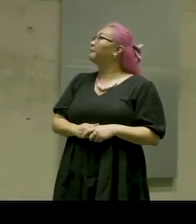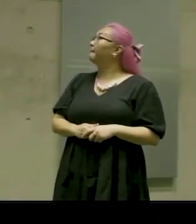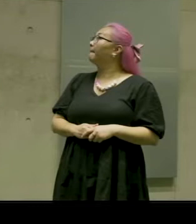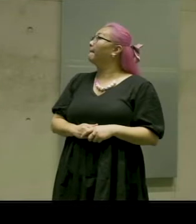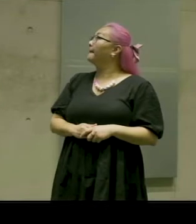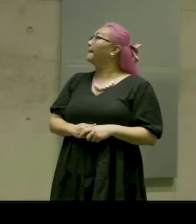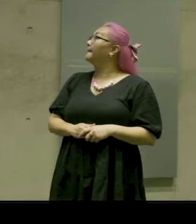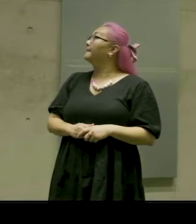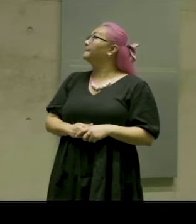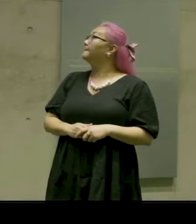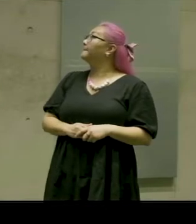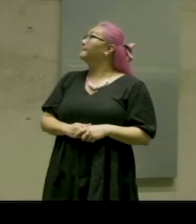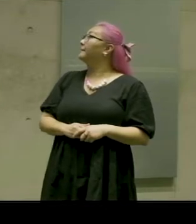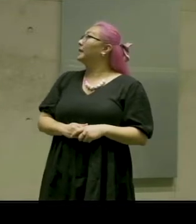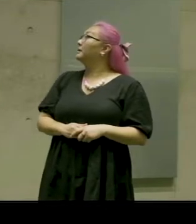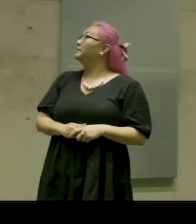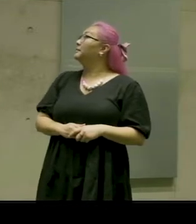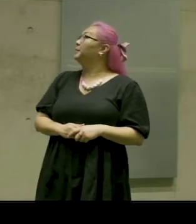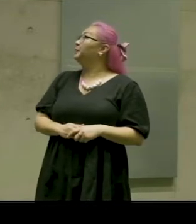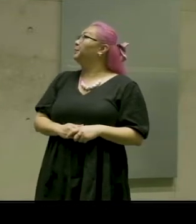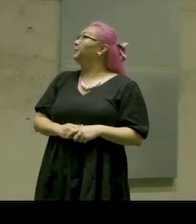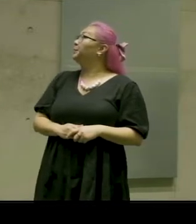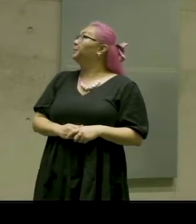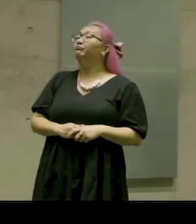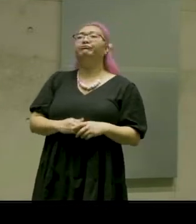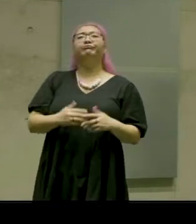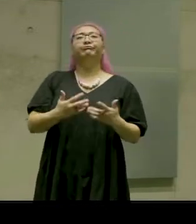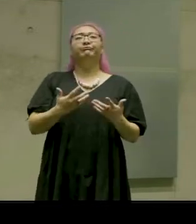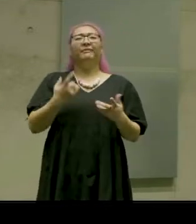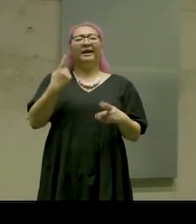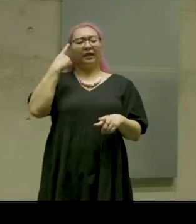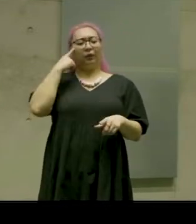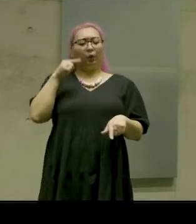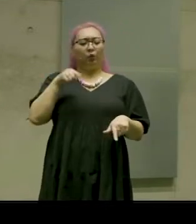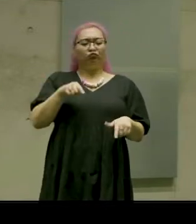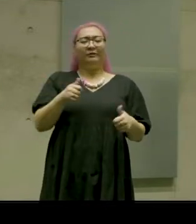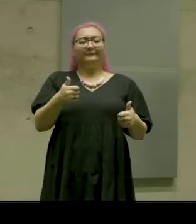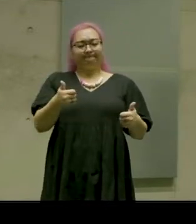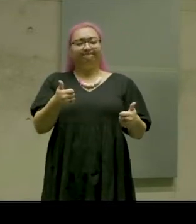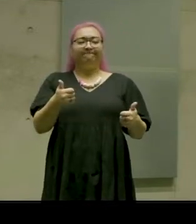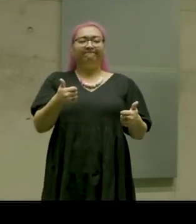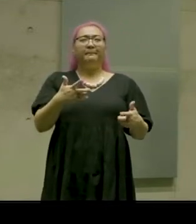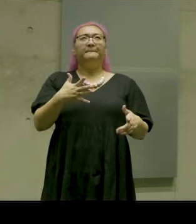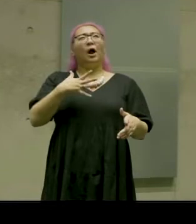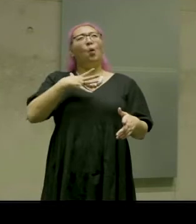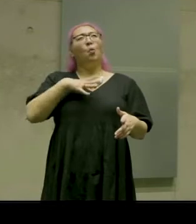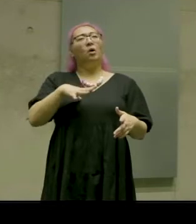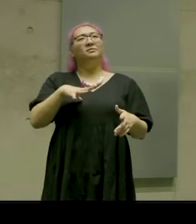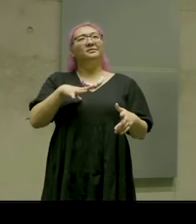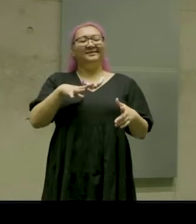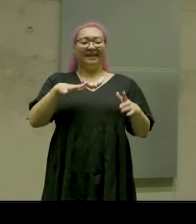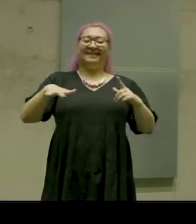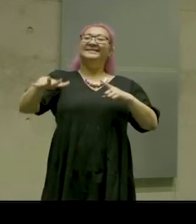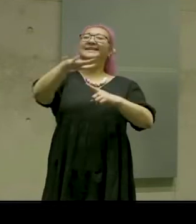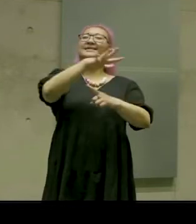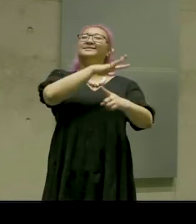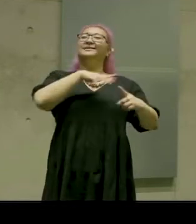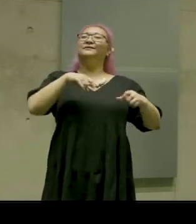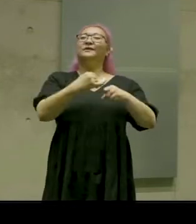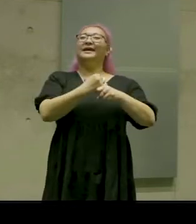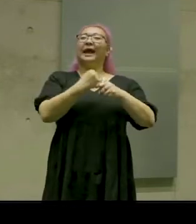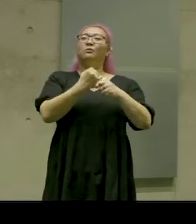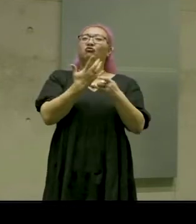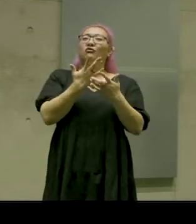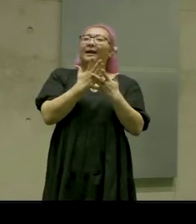And then I thought, I want to create a more intimate setting for the game. So I wanted to, instead of have